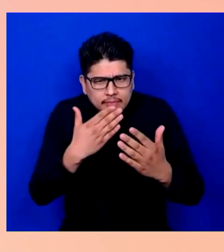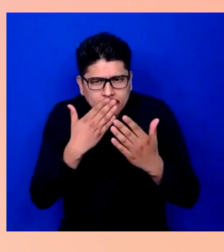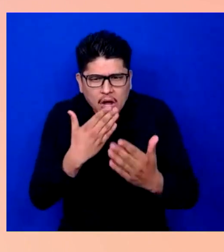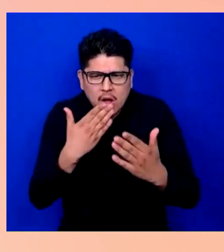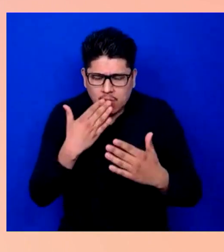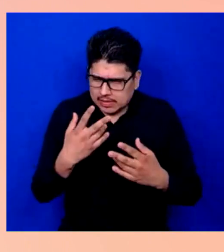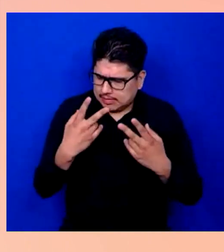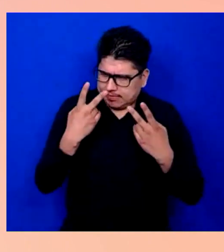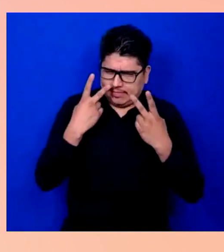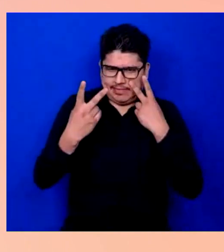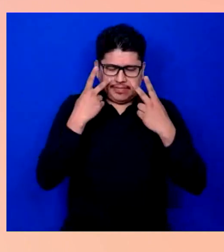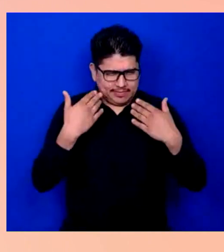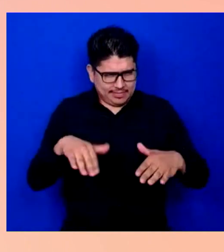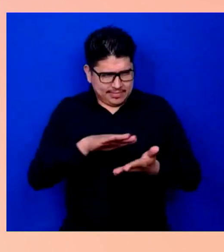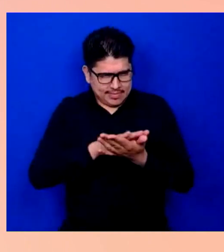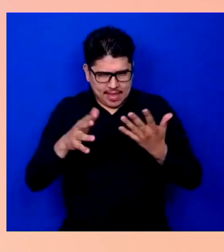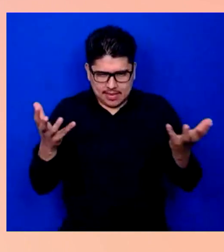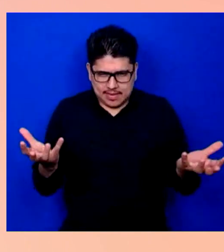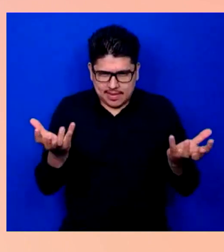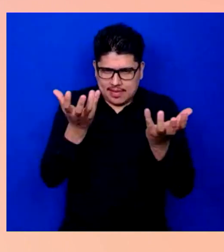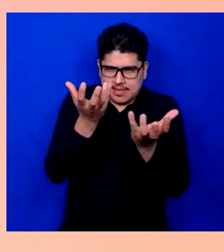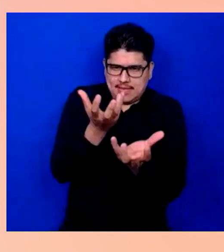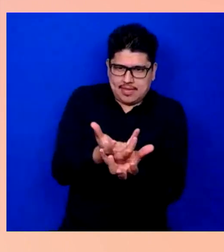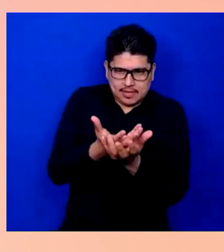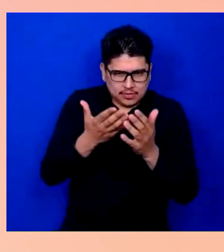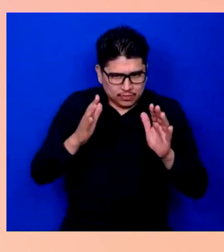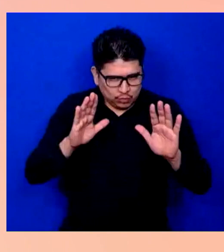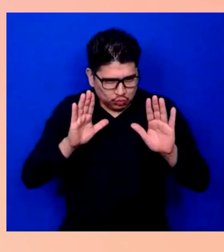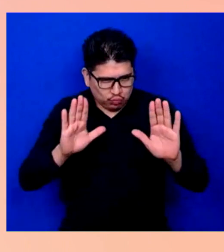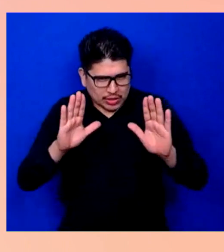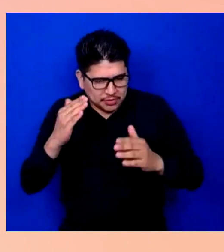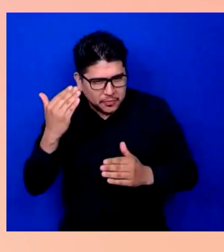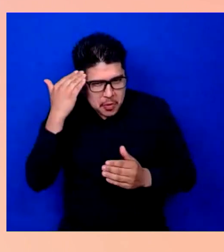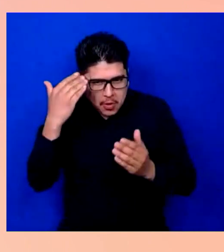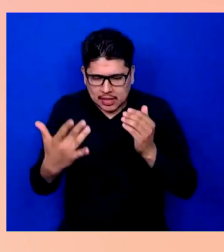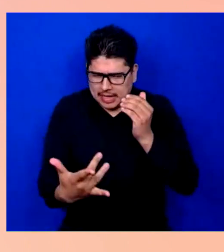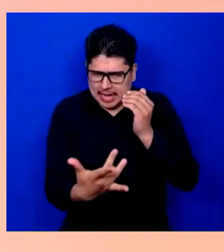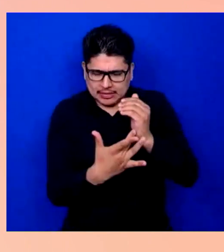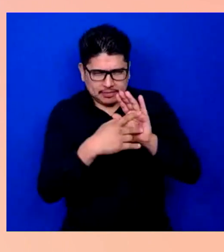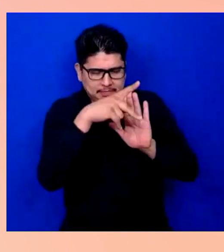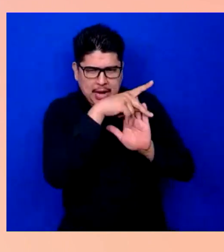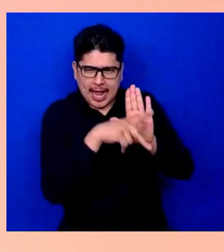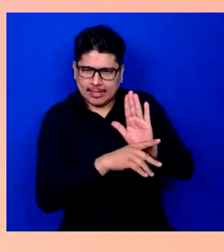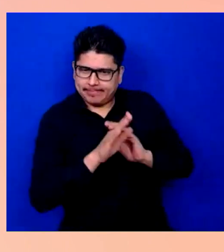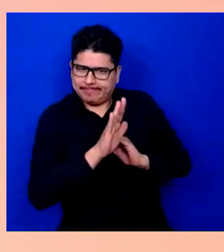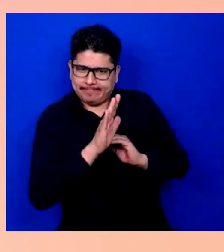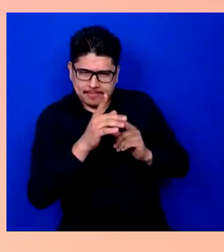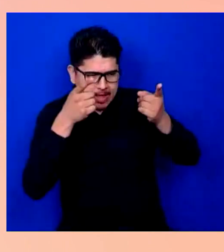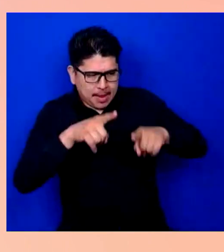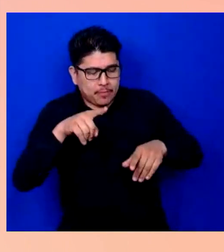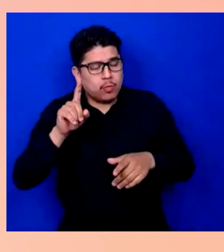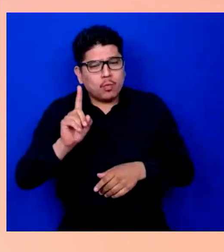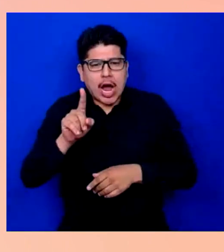working on technology policy and what's happening in the European Union. So would love to hear sort of your perspective on